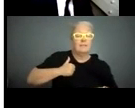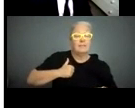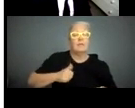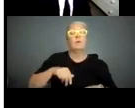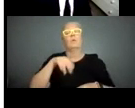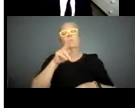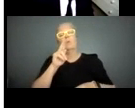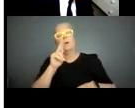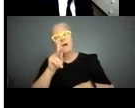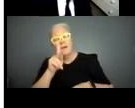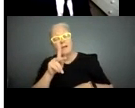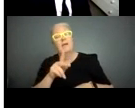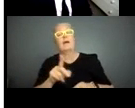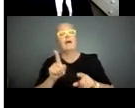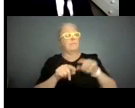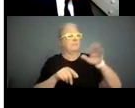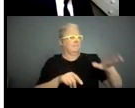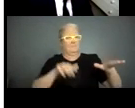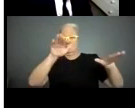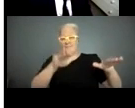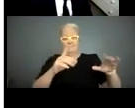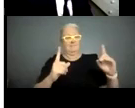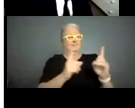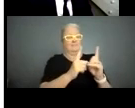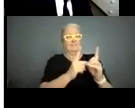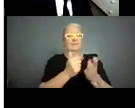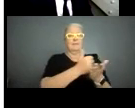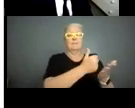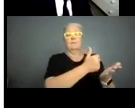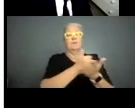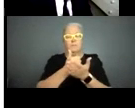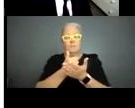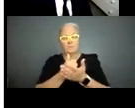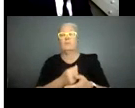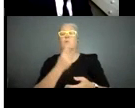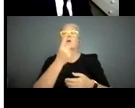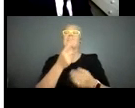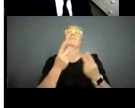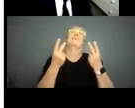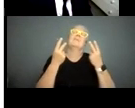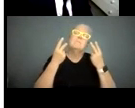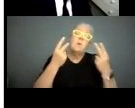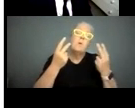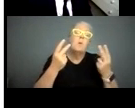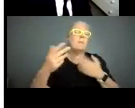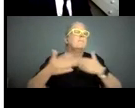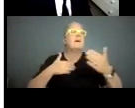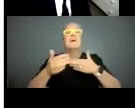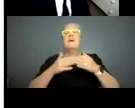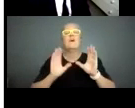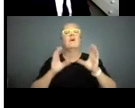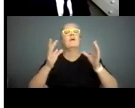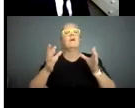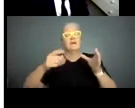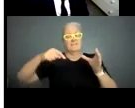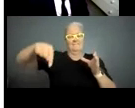much, the child to child approach. The biggest resource, I said this already and I'll say it again, in any classroom is all the other children. We